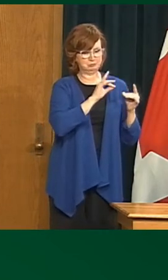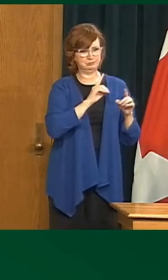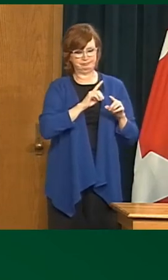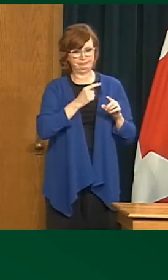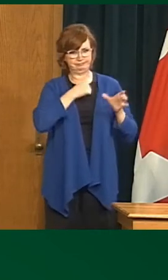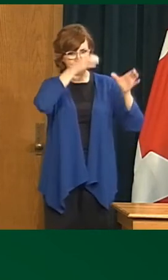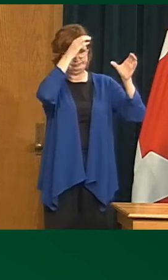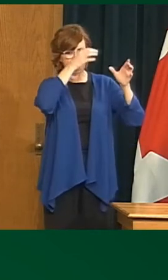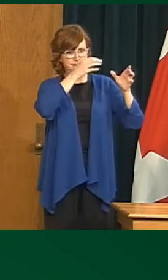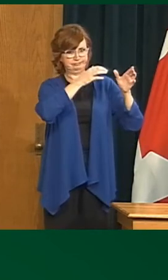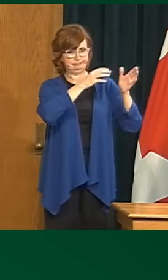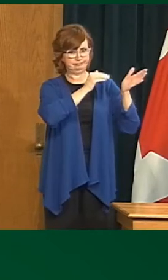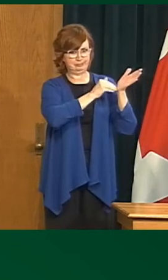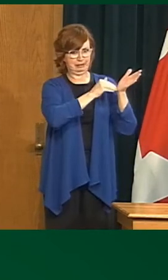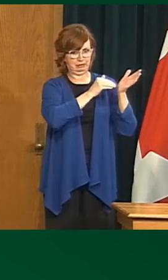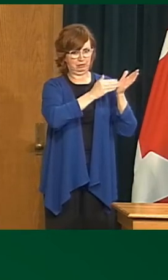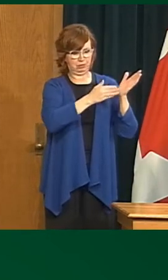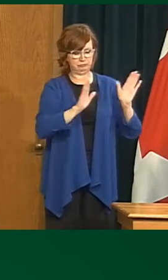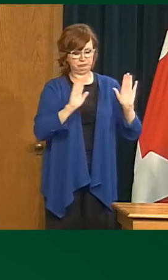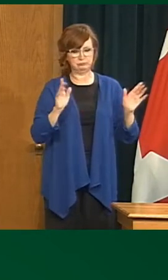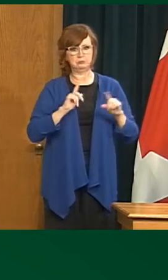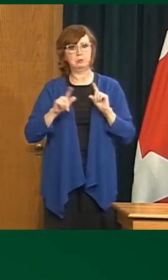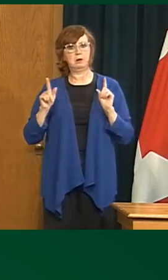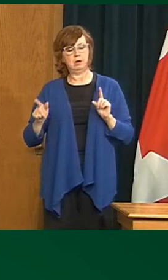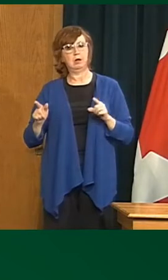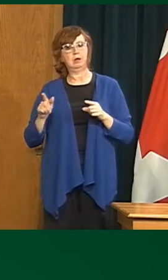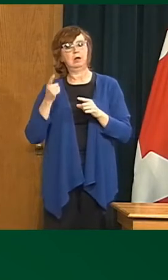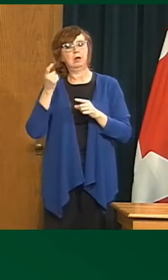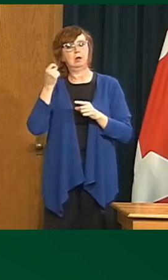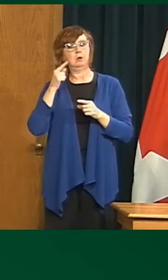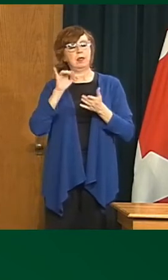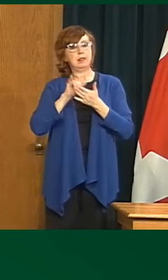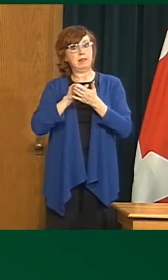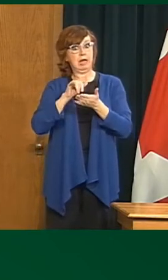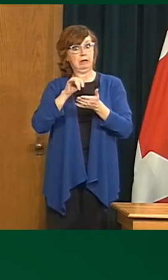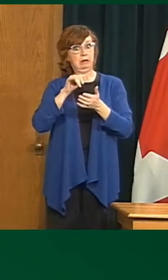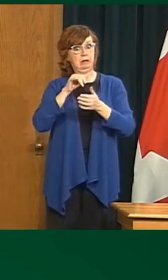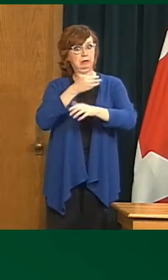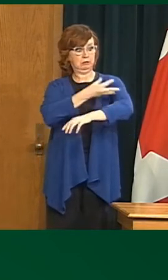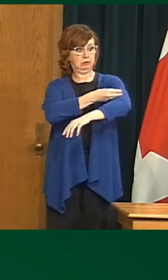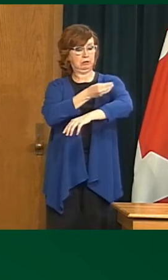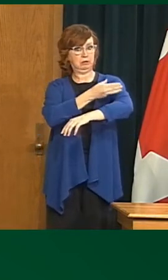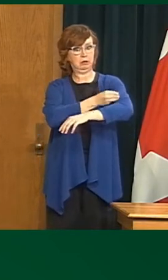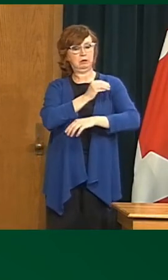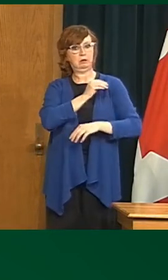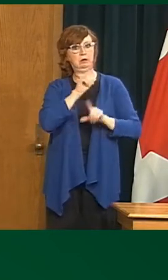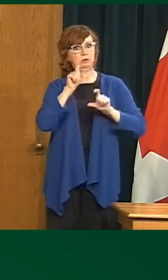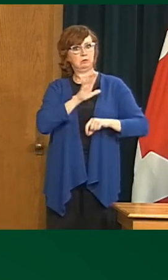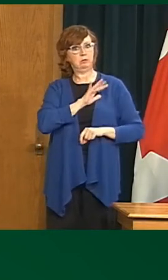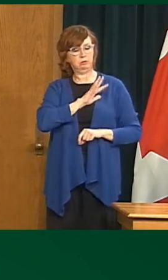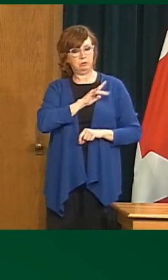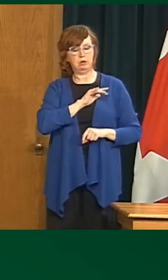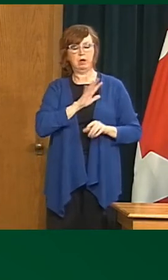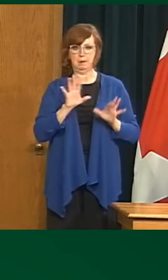we address identifying not only who has this virus, but who has had this virus. So they're a big part